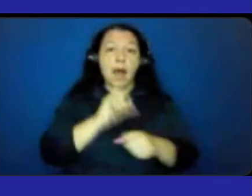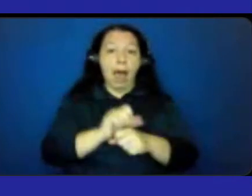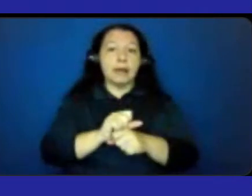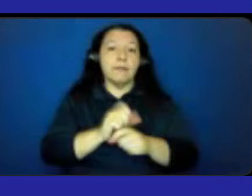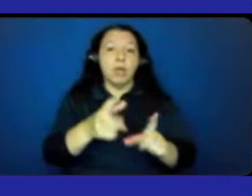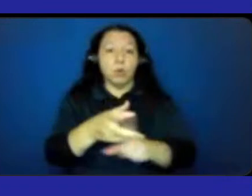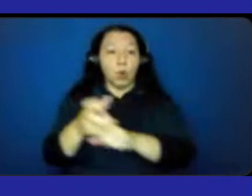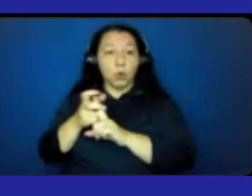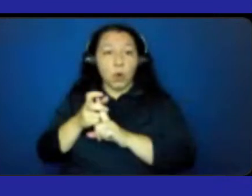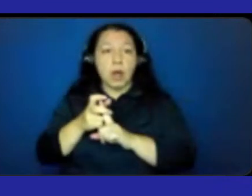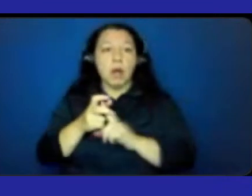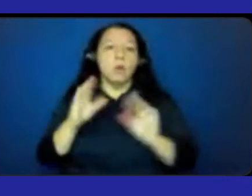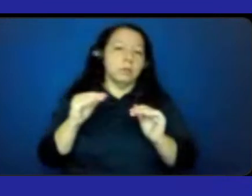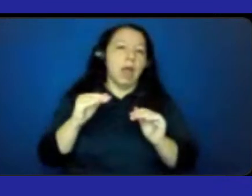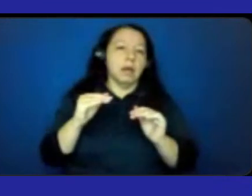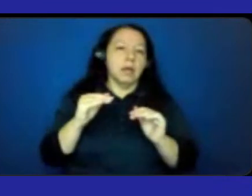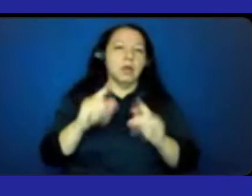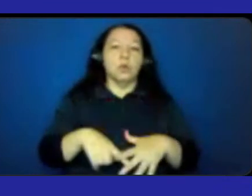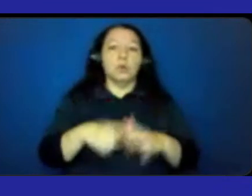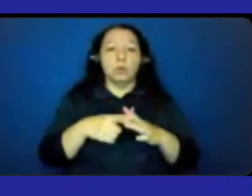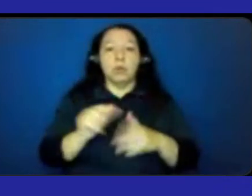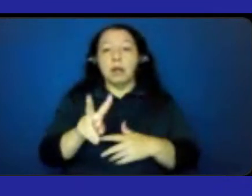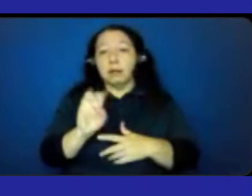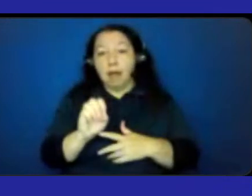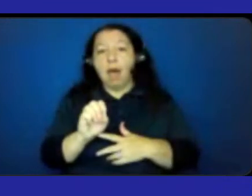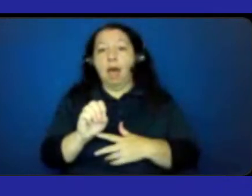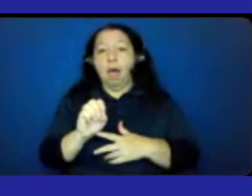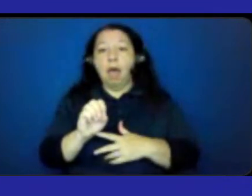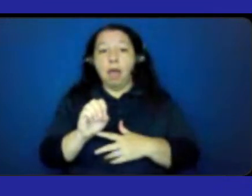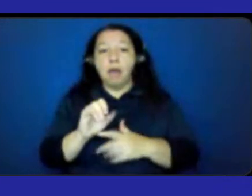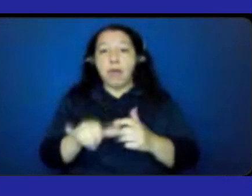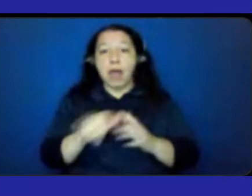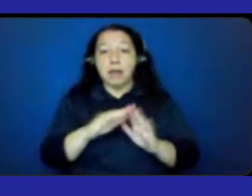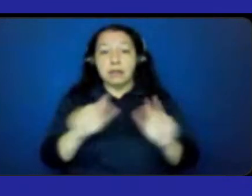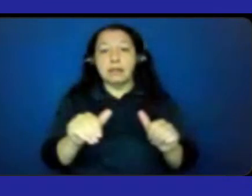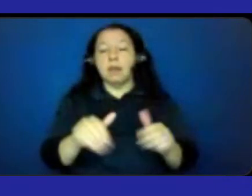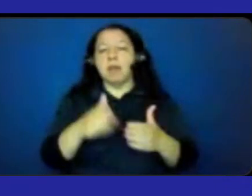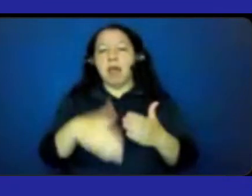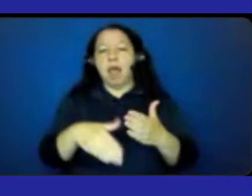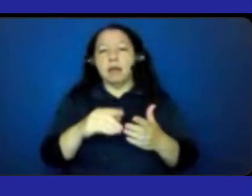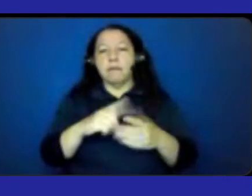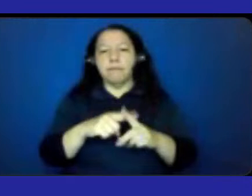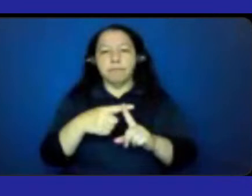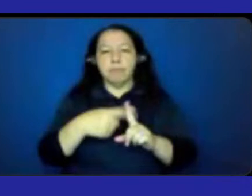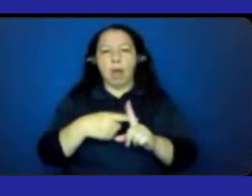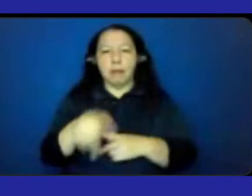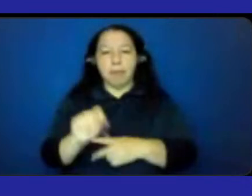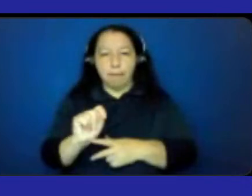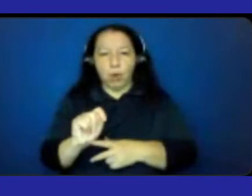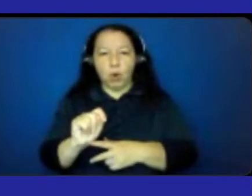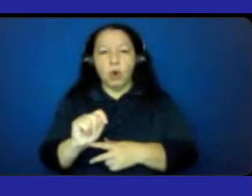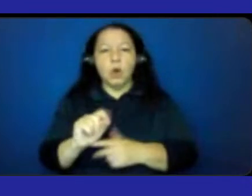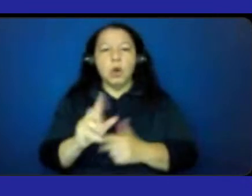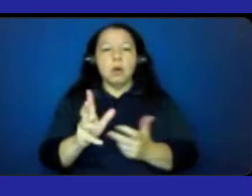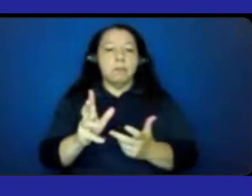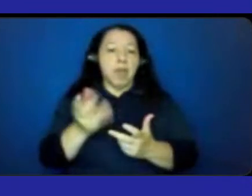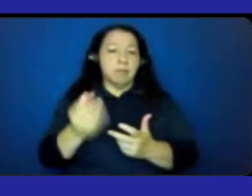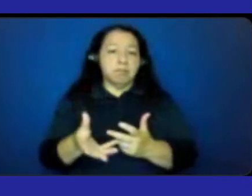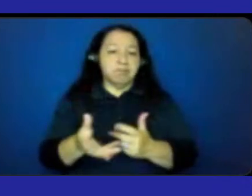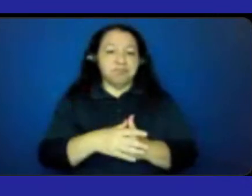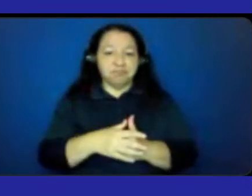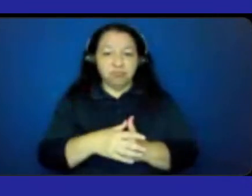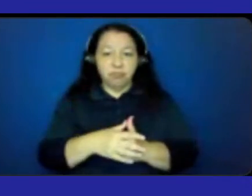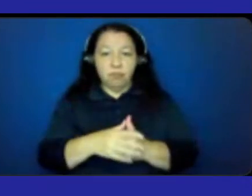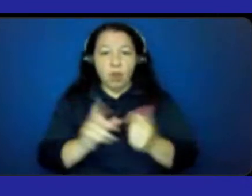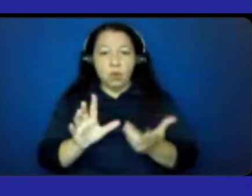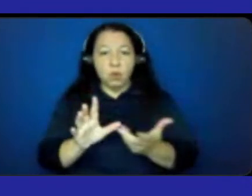of September. I also want to note that while the pandemic interrupted operations, Nilag and population health leadership